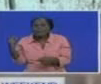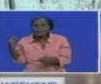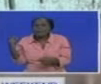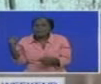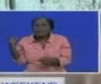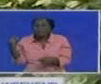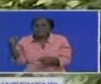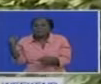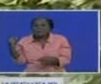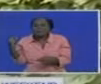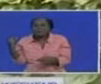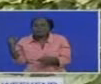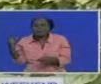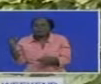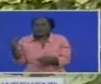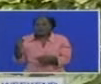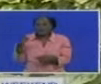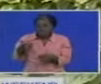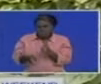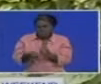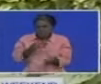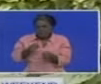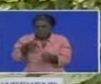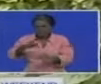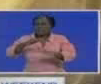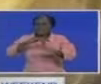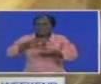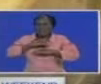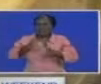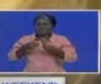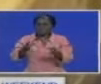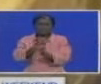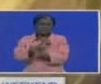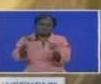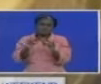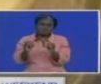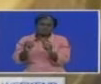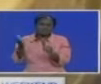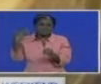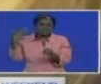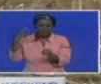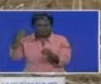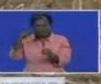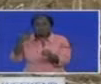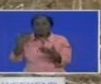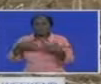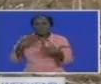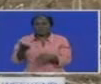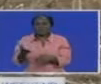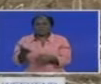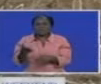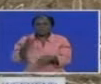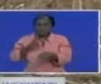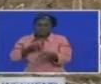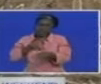kufanya maji iwe safi. But even the wells are now not providing as much water as they used to for residents here. Kisima tukichota maji